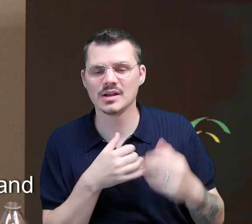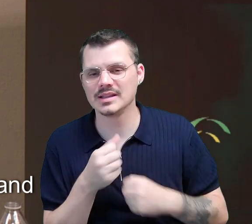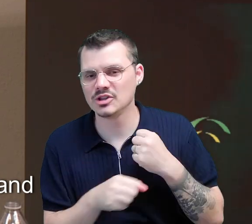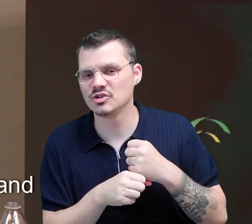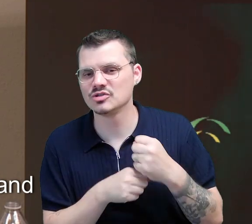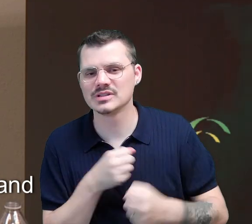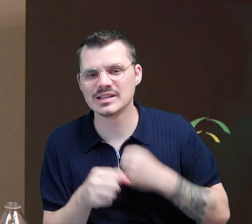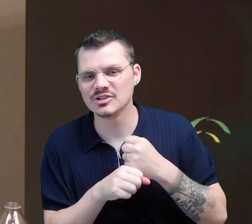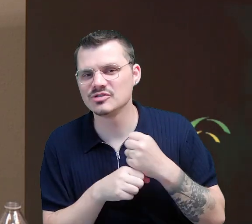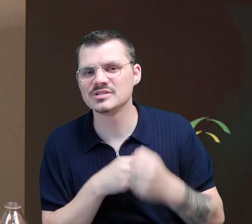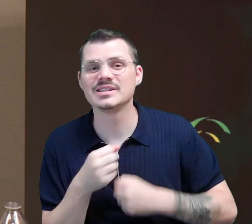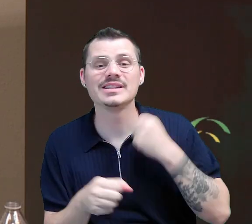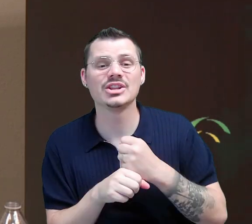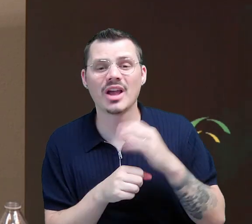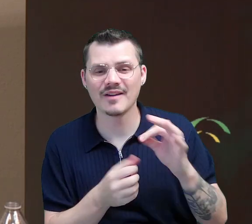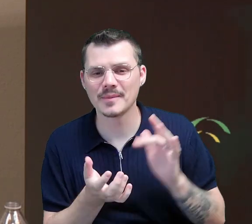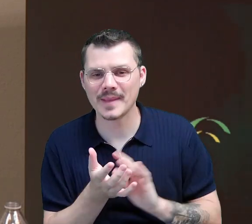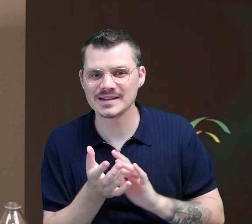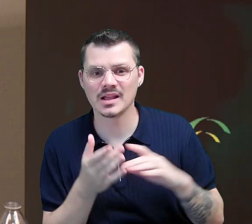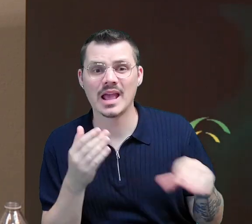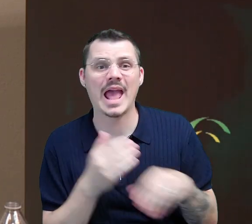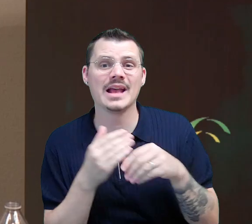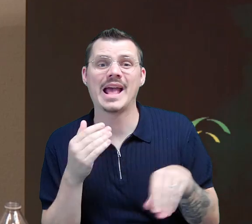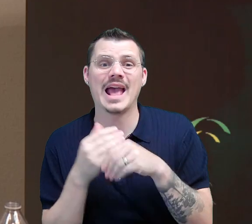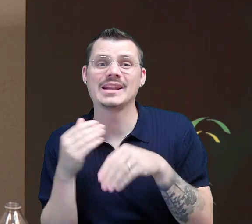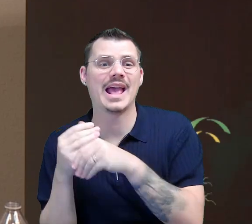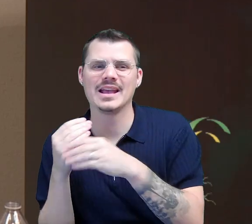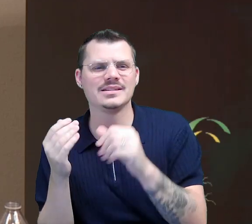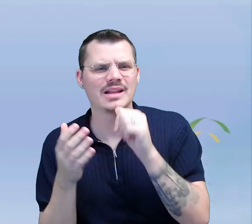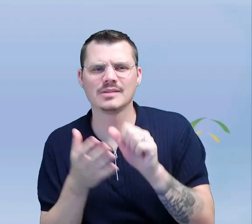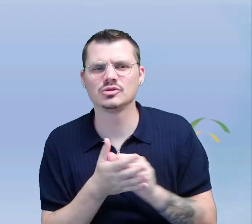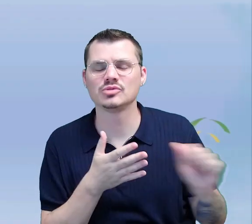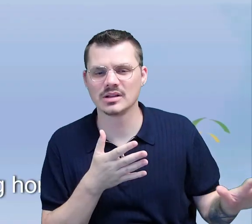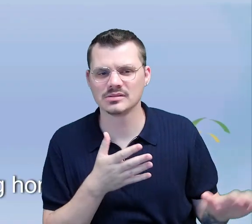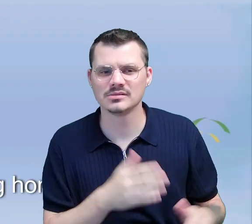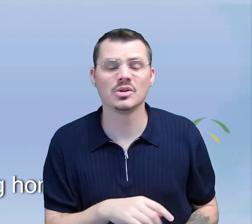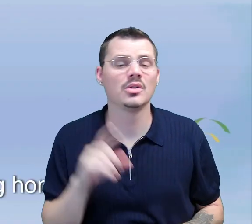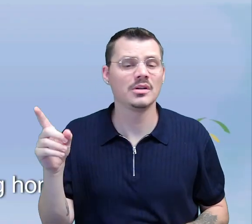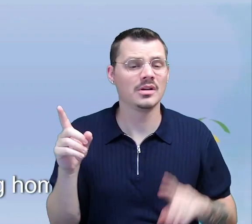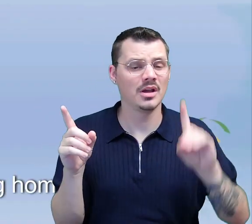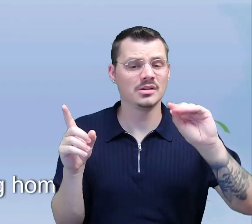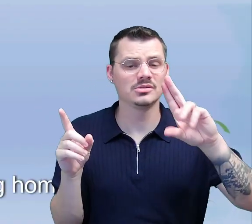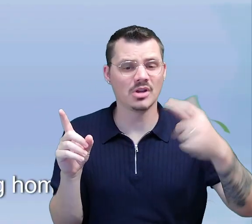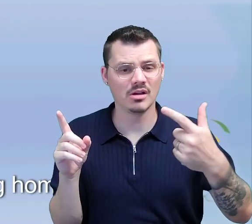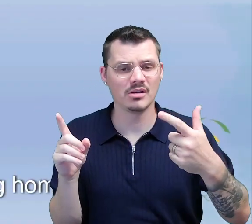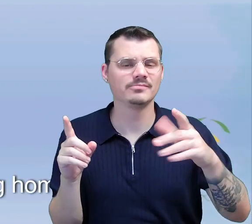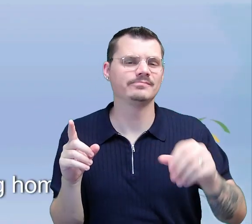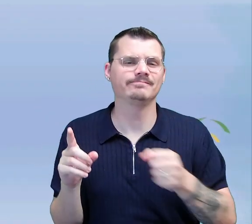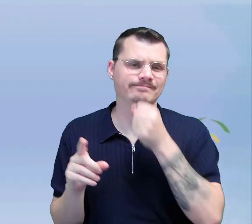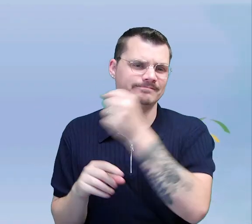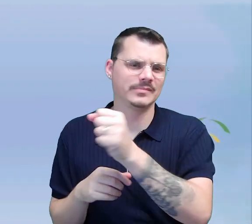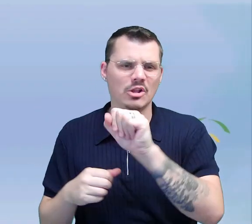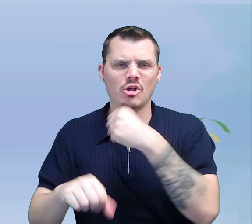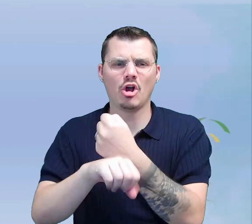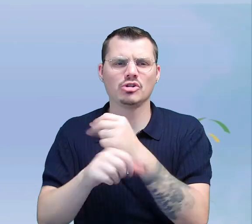years and years and years of medicines being added and not subtracted. So Doug was placed in a locked nursing home